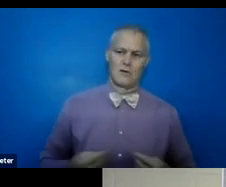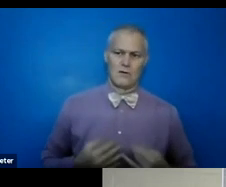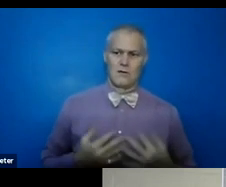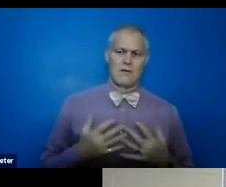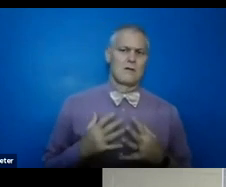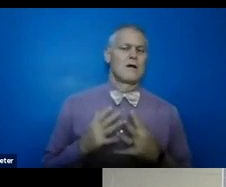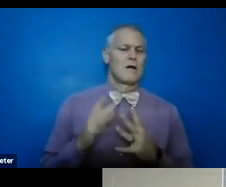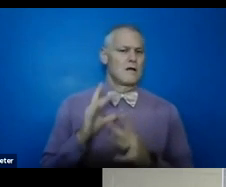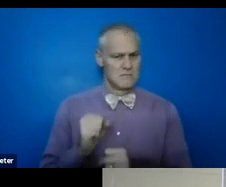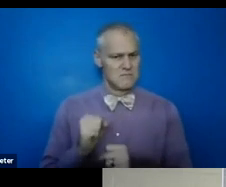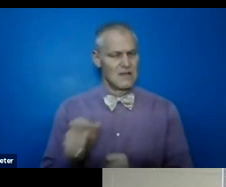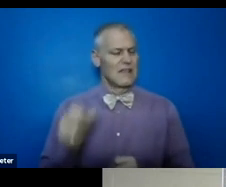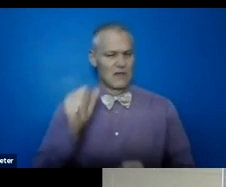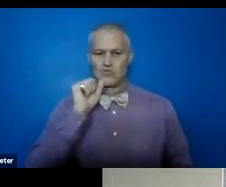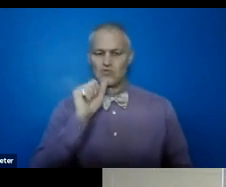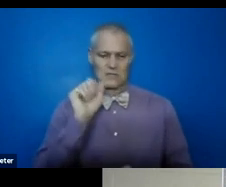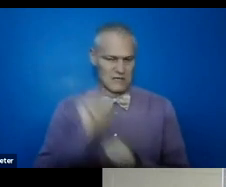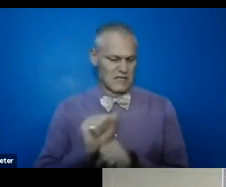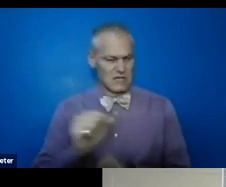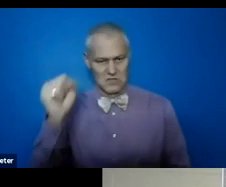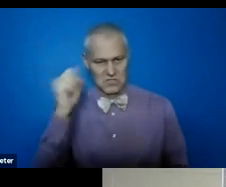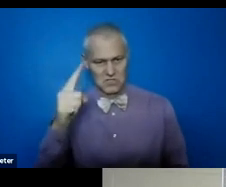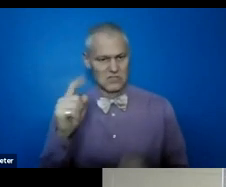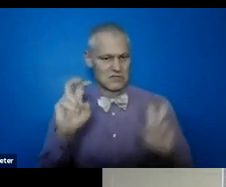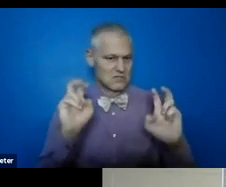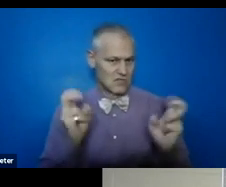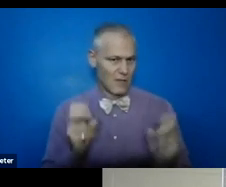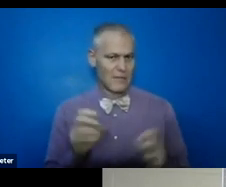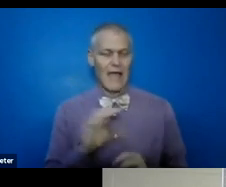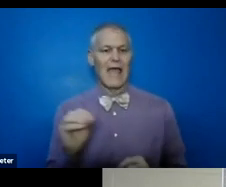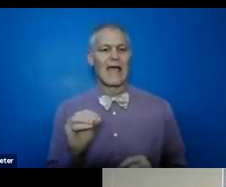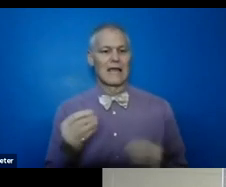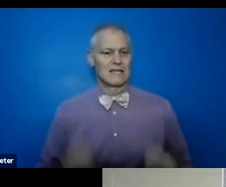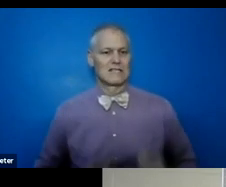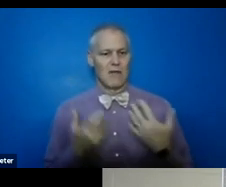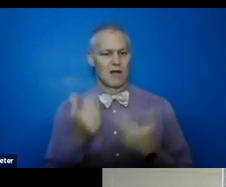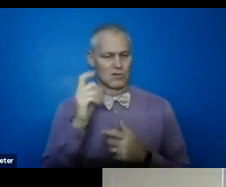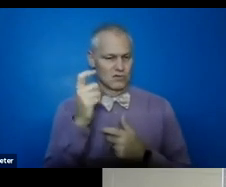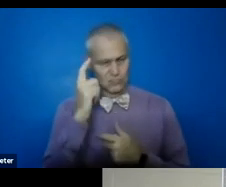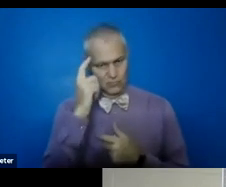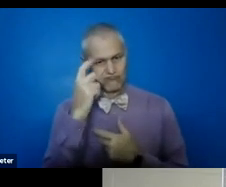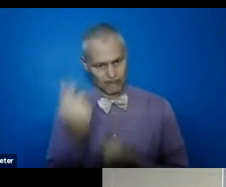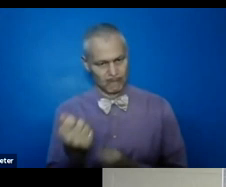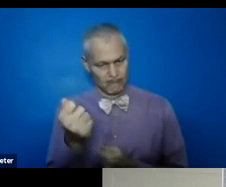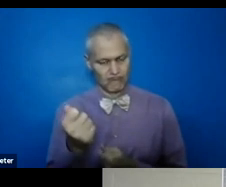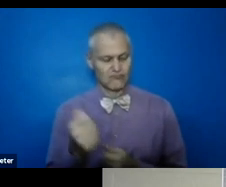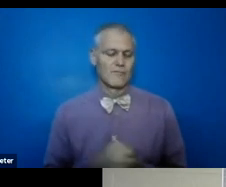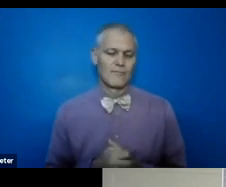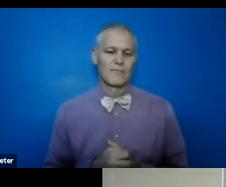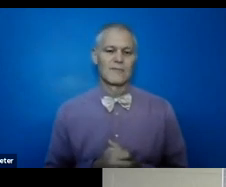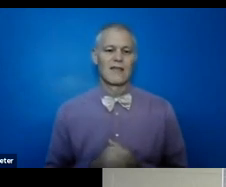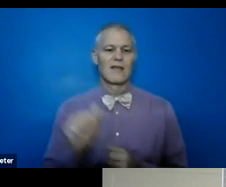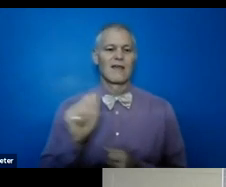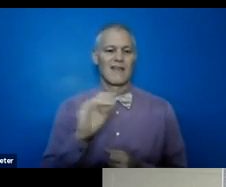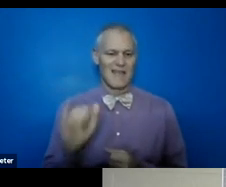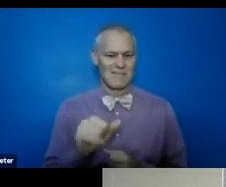a really strong grasp of these topics and also being someone who can inspire trust in the participants. And I think in Amy and Lester we'll see